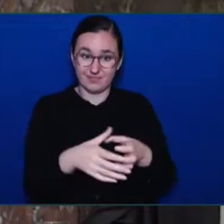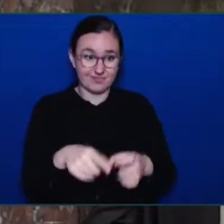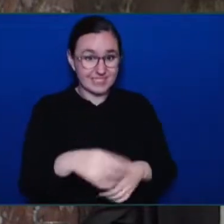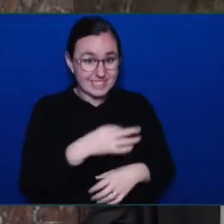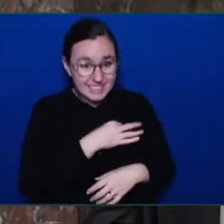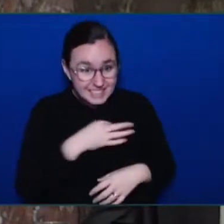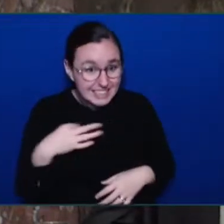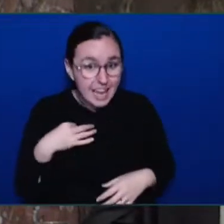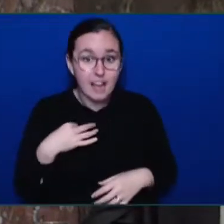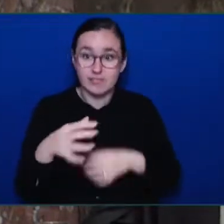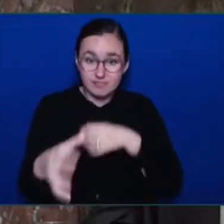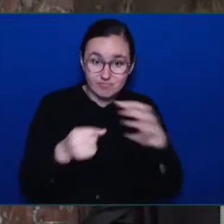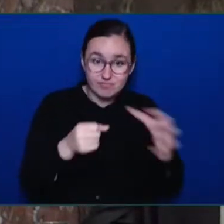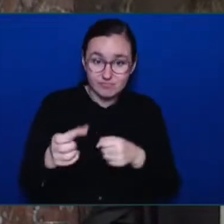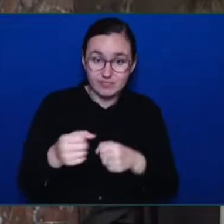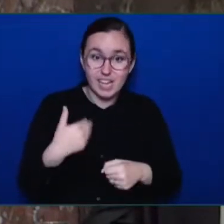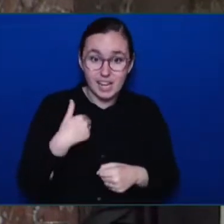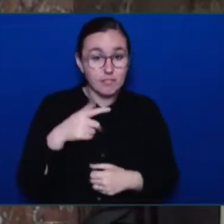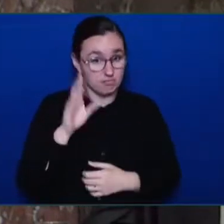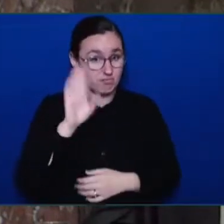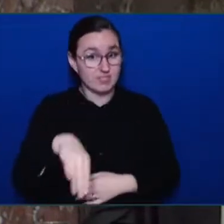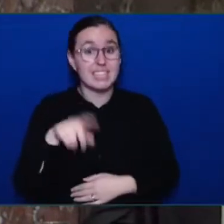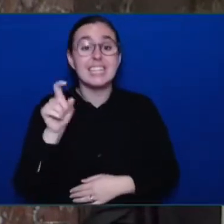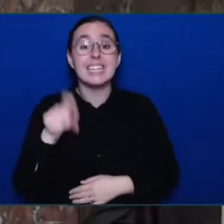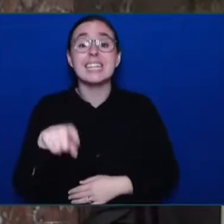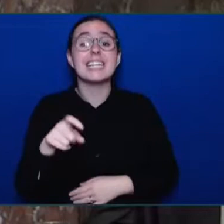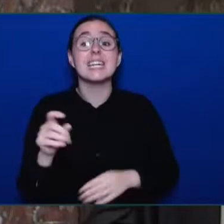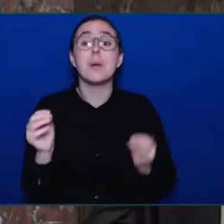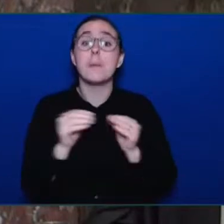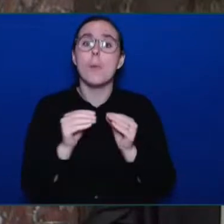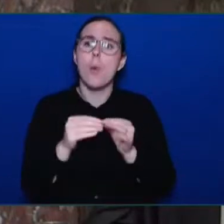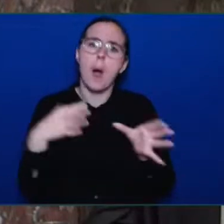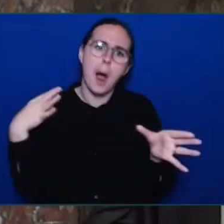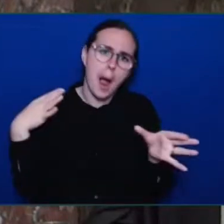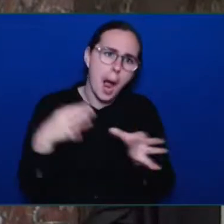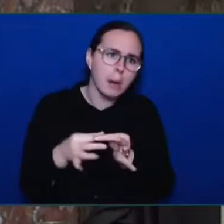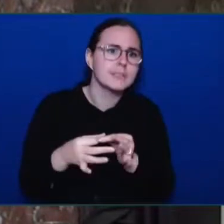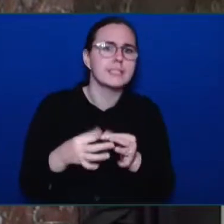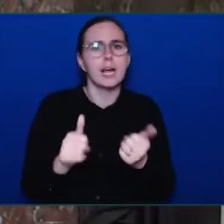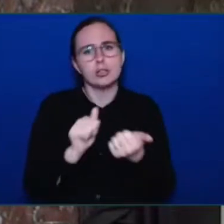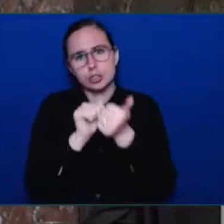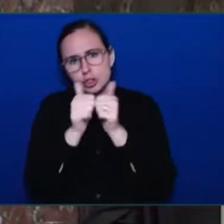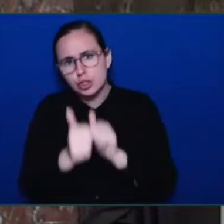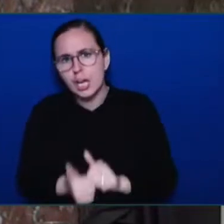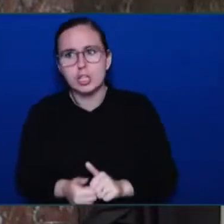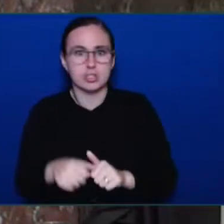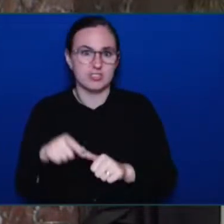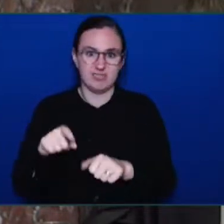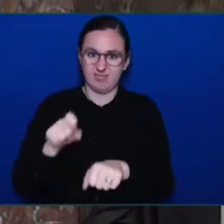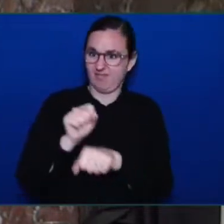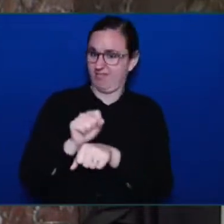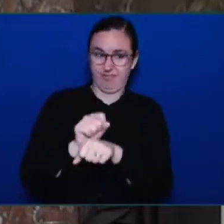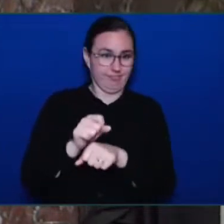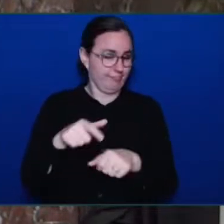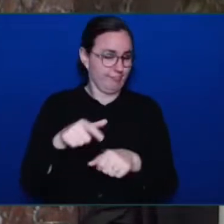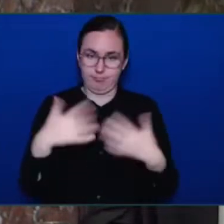swamped by work, as you can well imagine, in this difficult period, and they're making the necessary changes to adapt to those